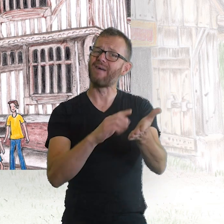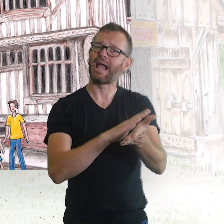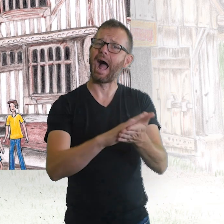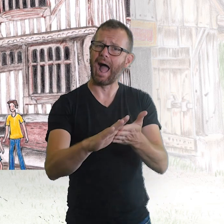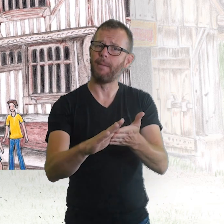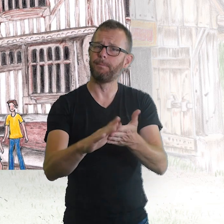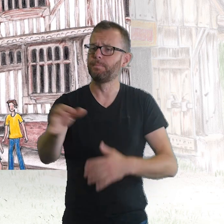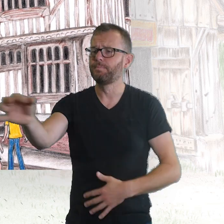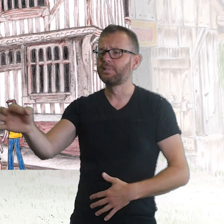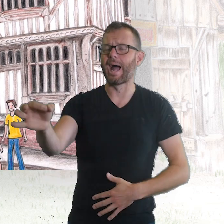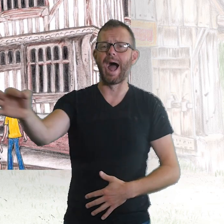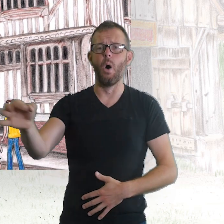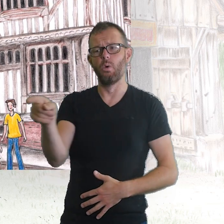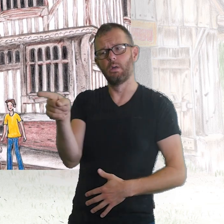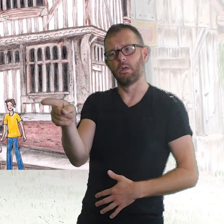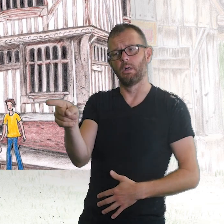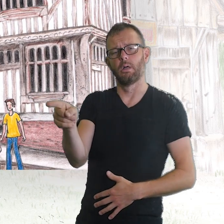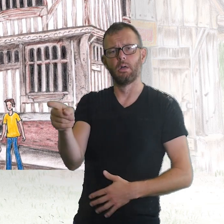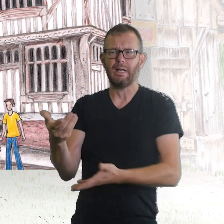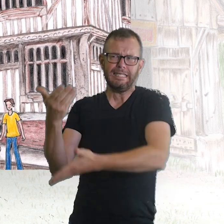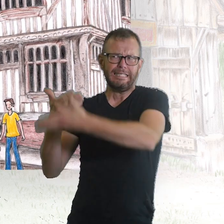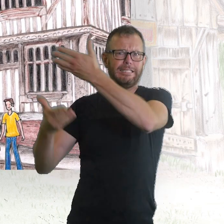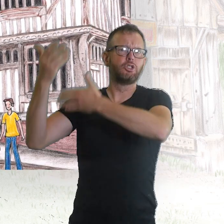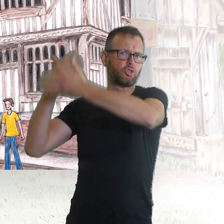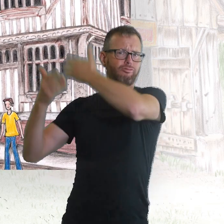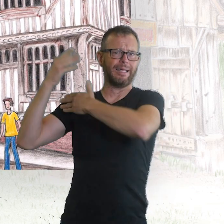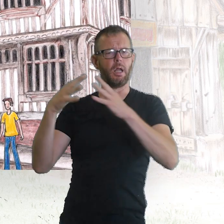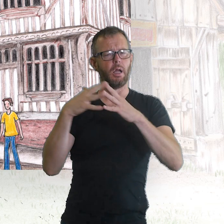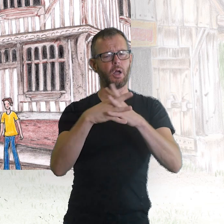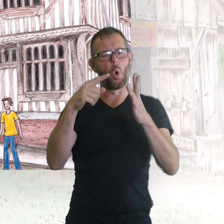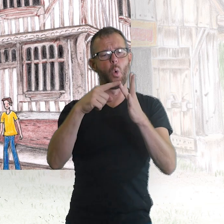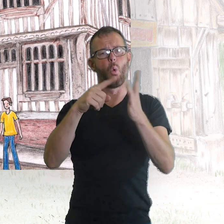Lavenham is an historic wall town in Suffolk.